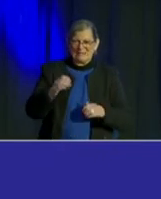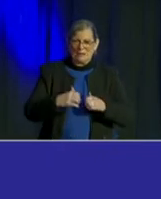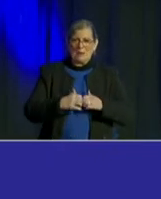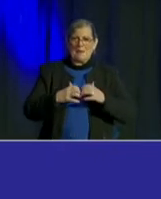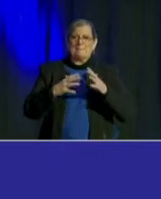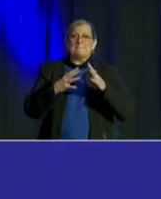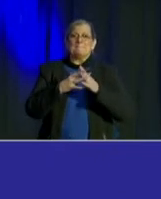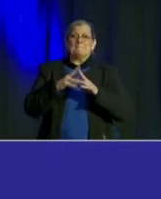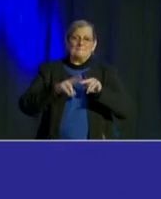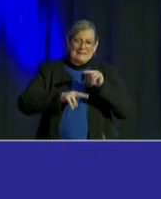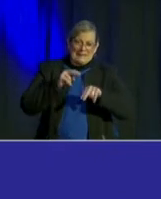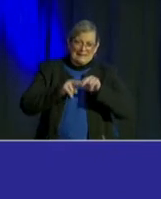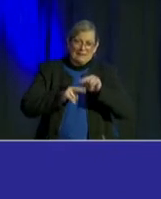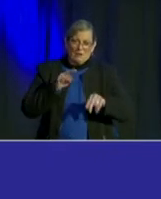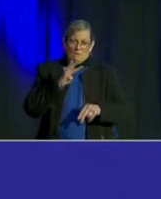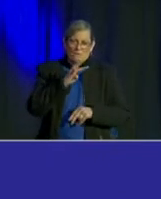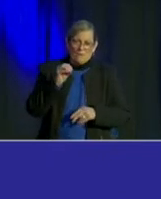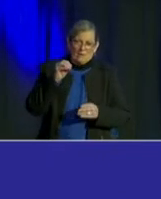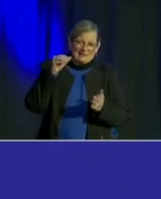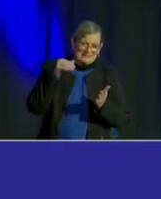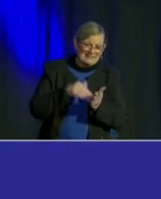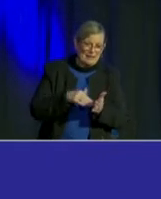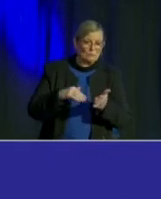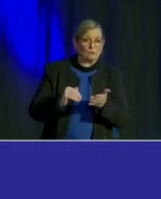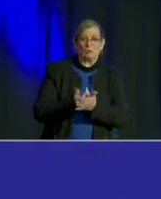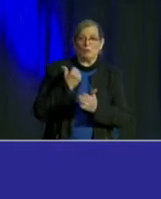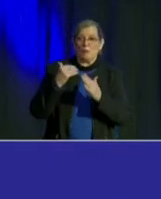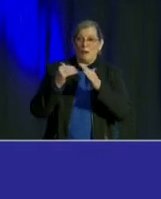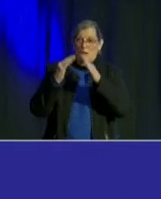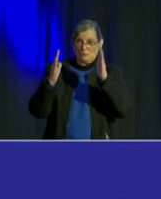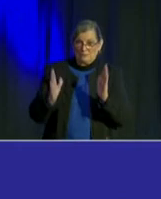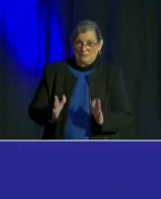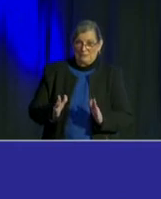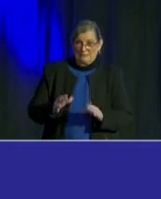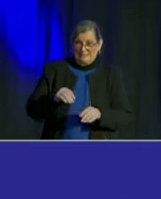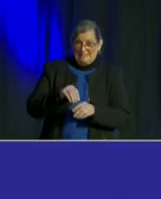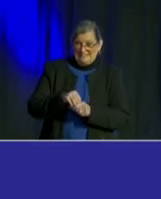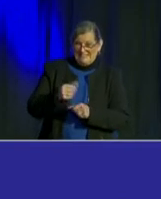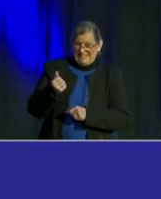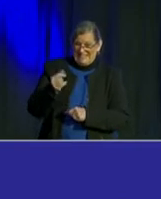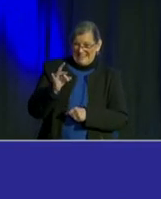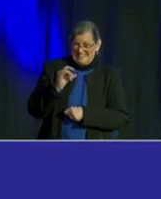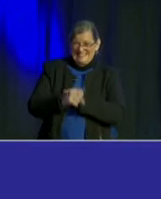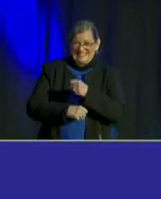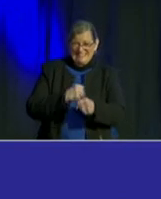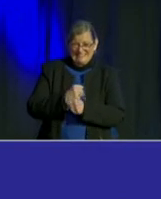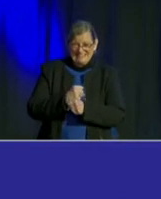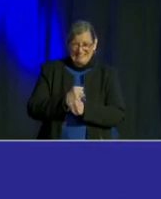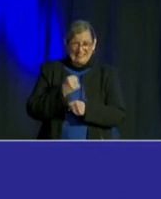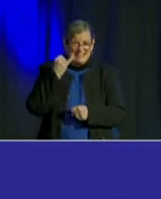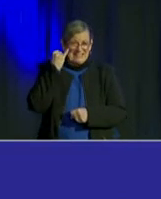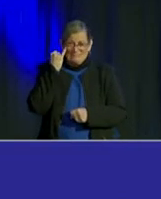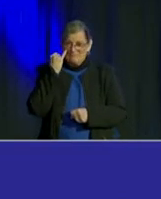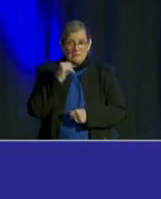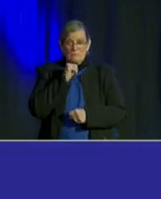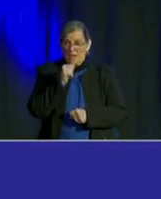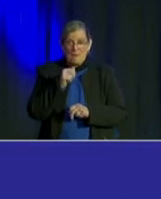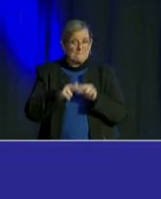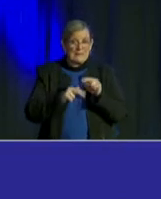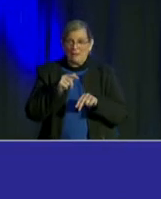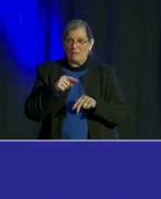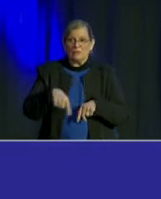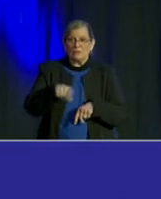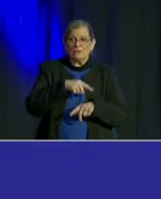that period between 2000 and 2018 was that if that housing hadn't been built, then the rents in DC would